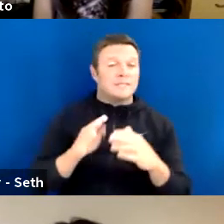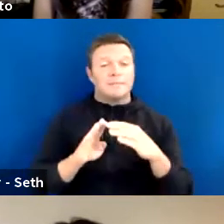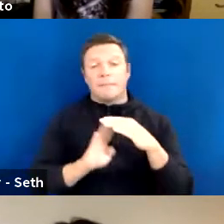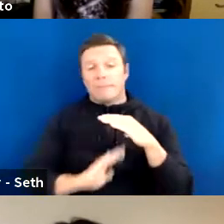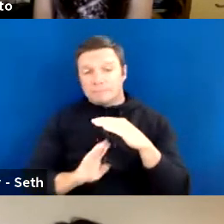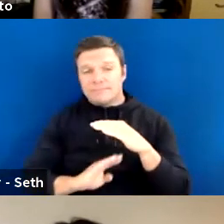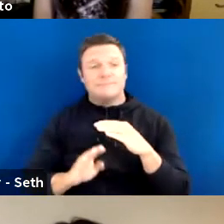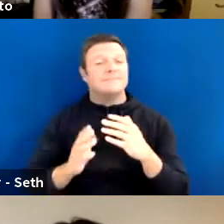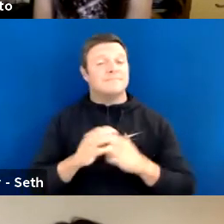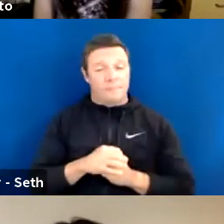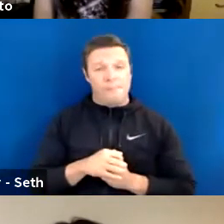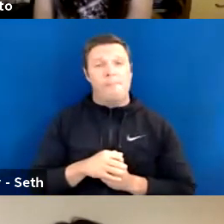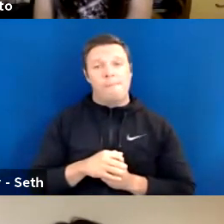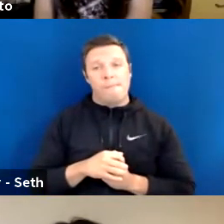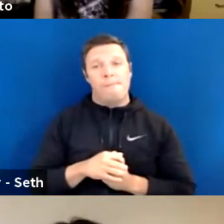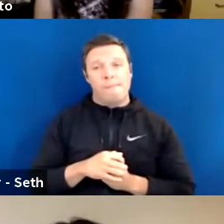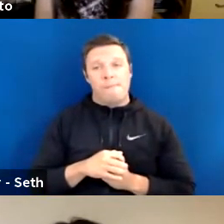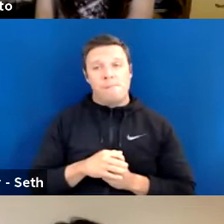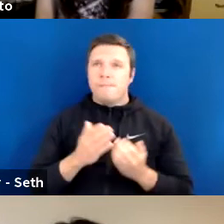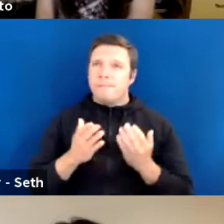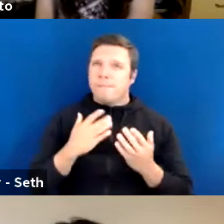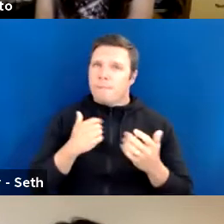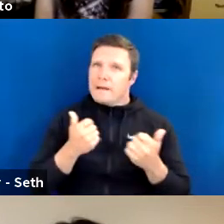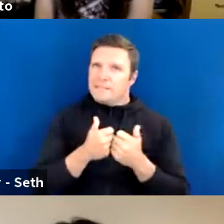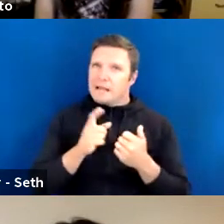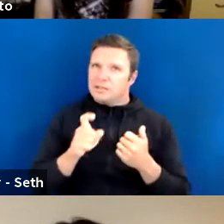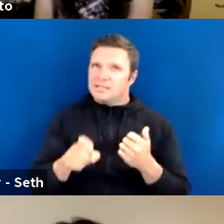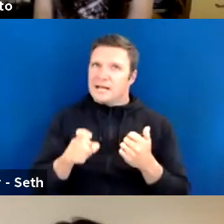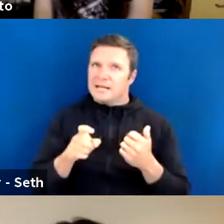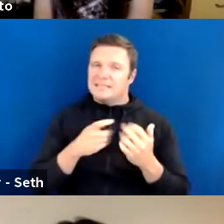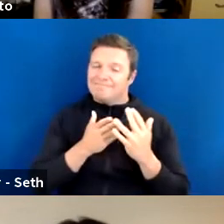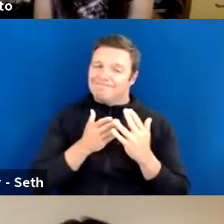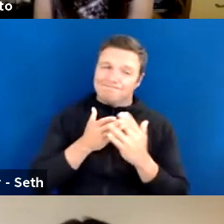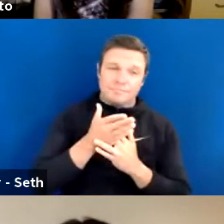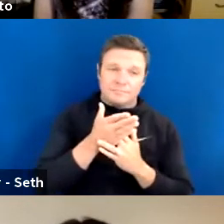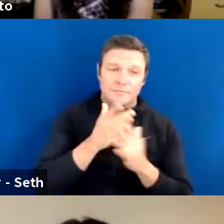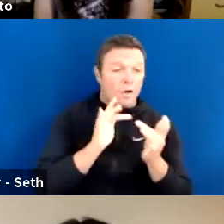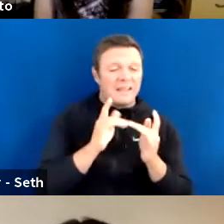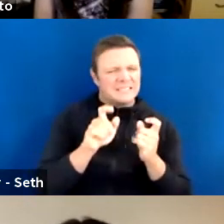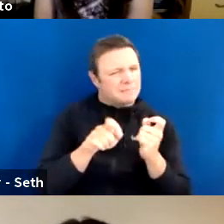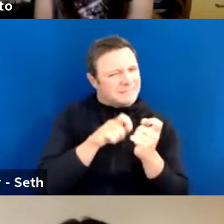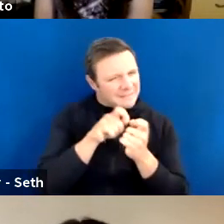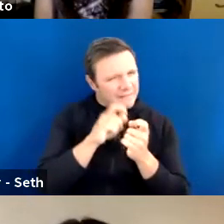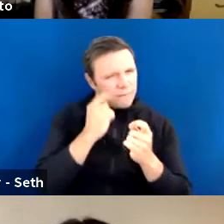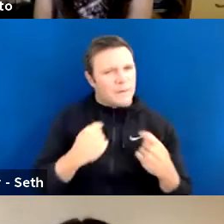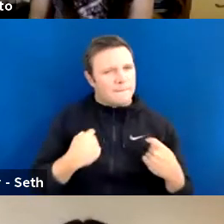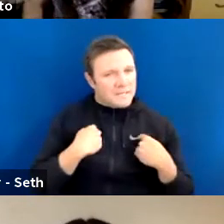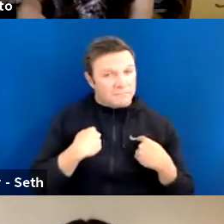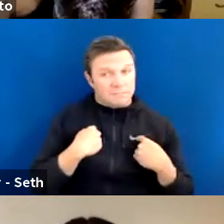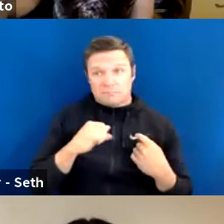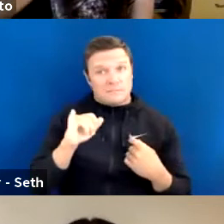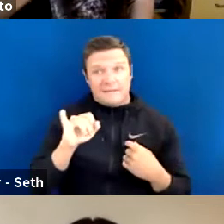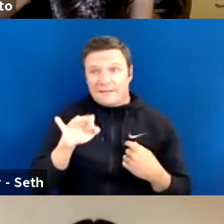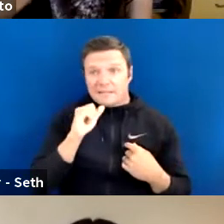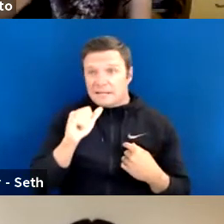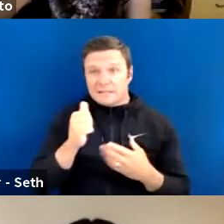perhaps my challenges that needed to be overcome online are very specific, but if you don't find them useful in your own